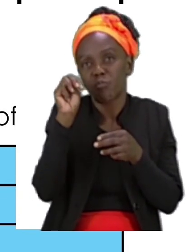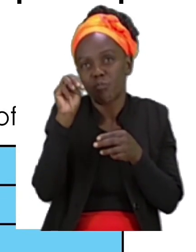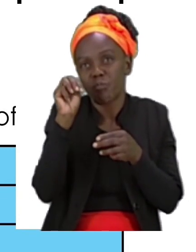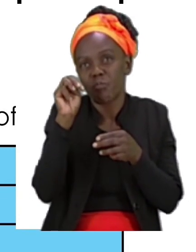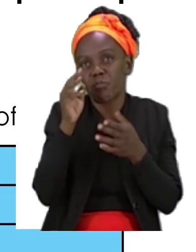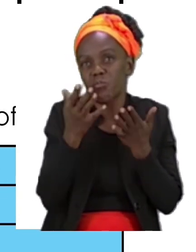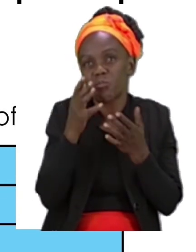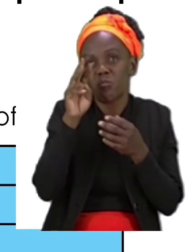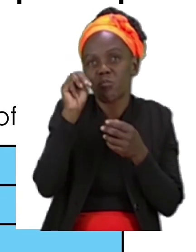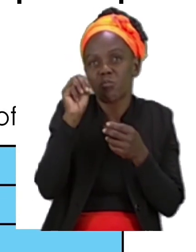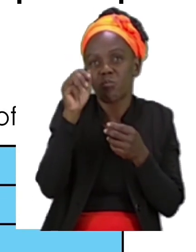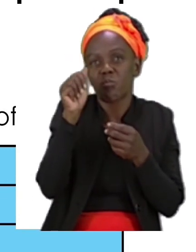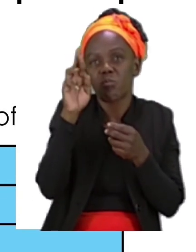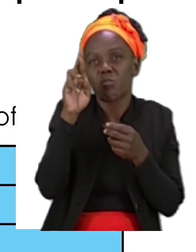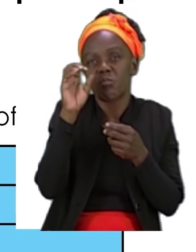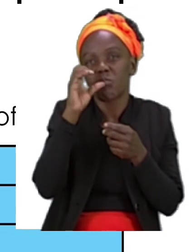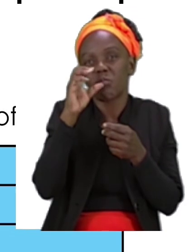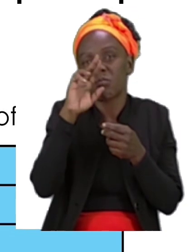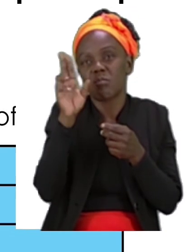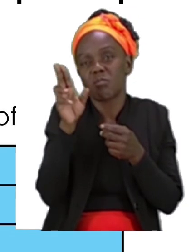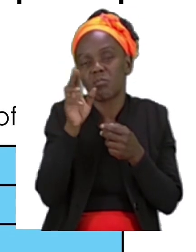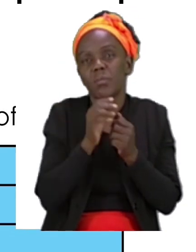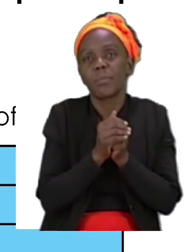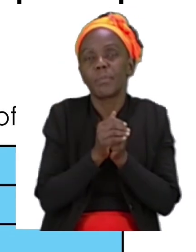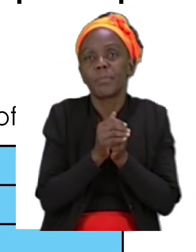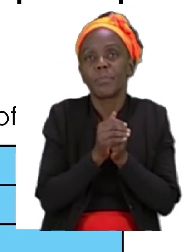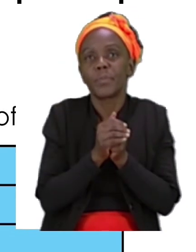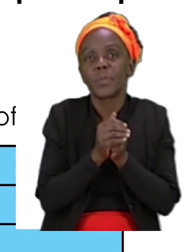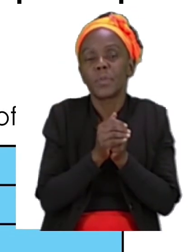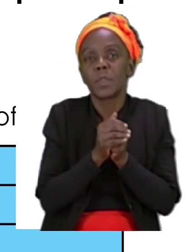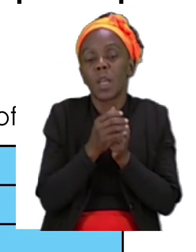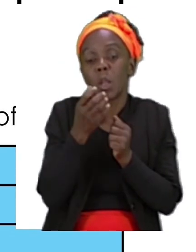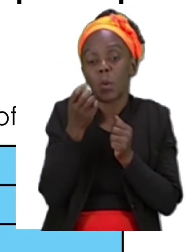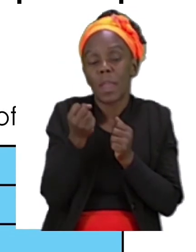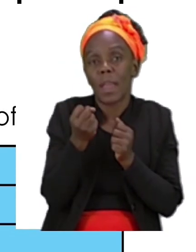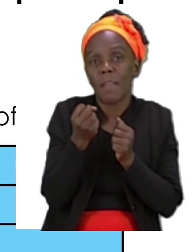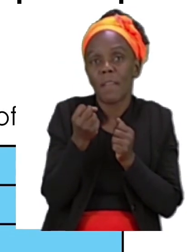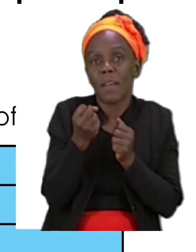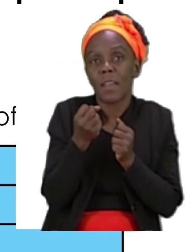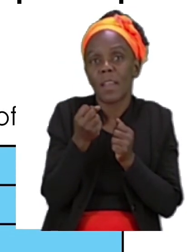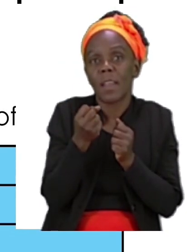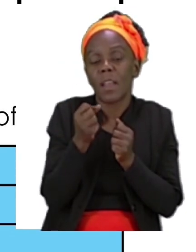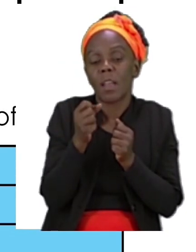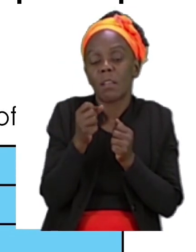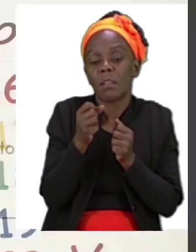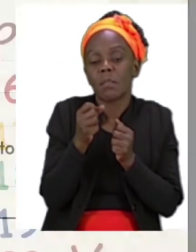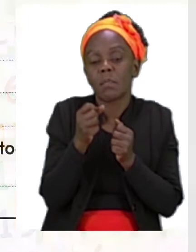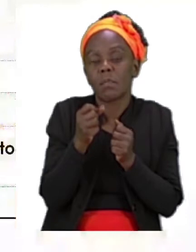other side, at the bottom, we have the activities. Let's read the activities. We